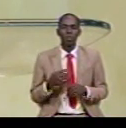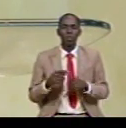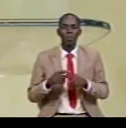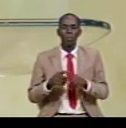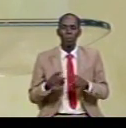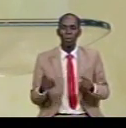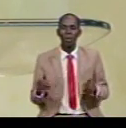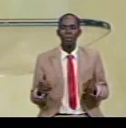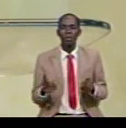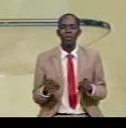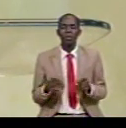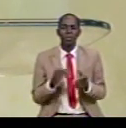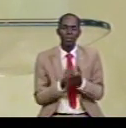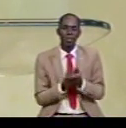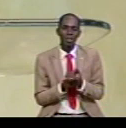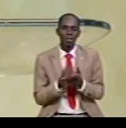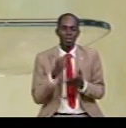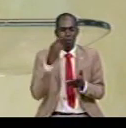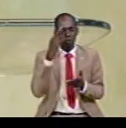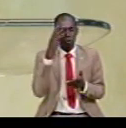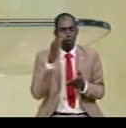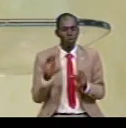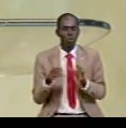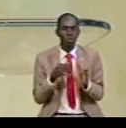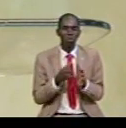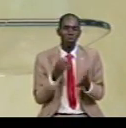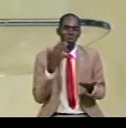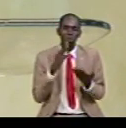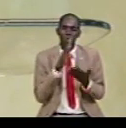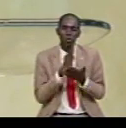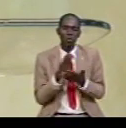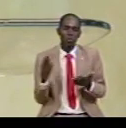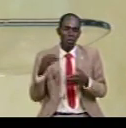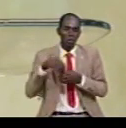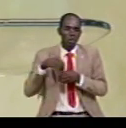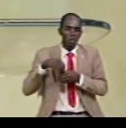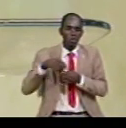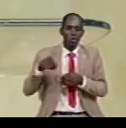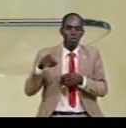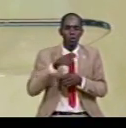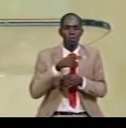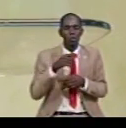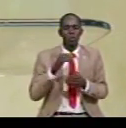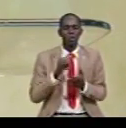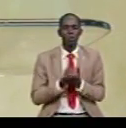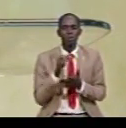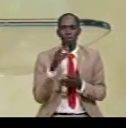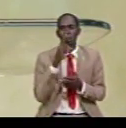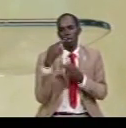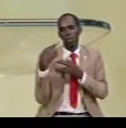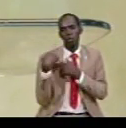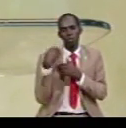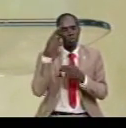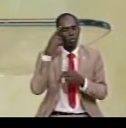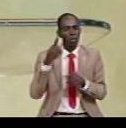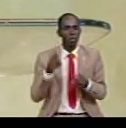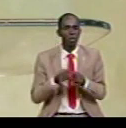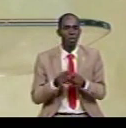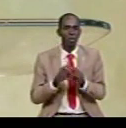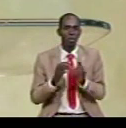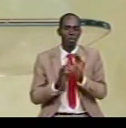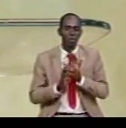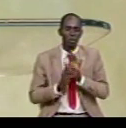be something else from within that could be responsible for that. For instance, pride, you know, of